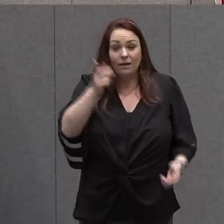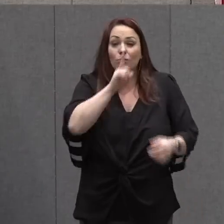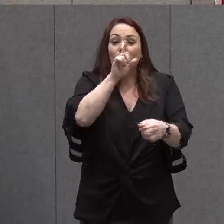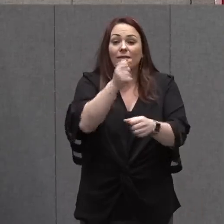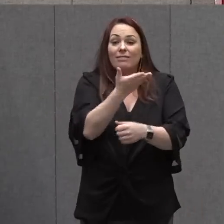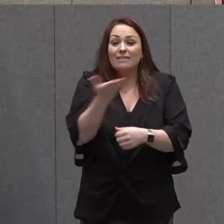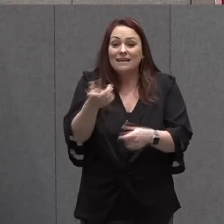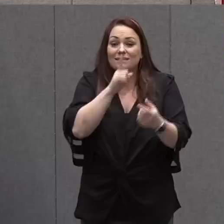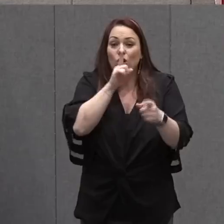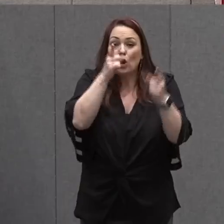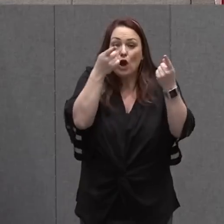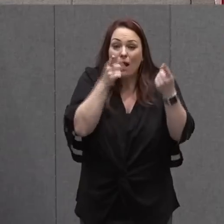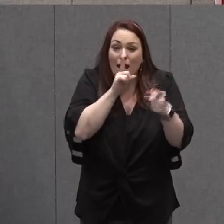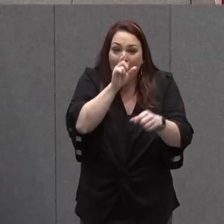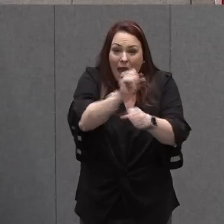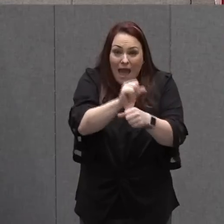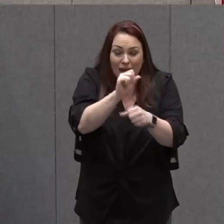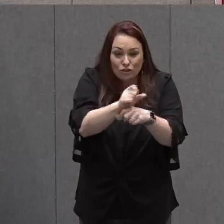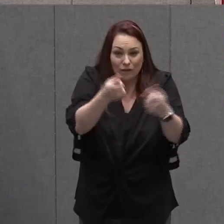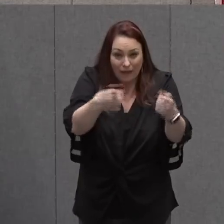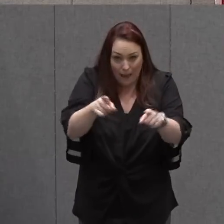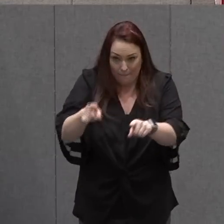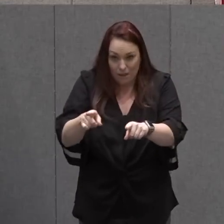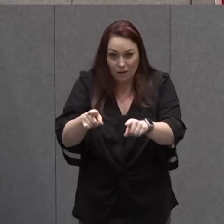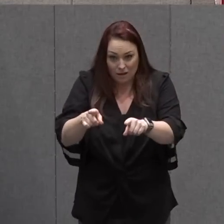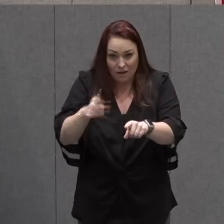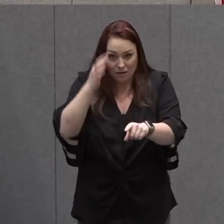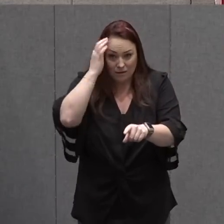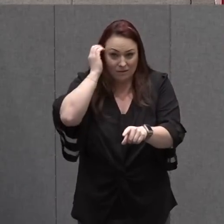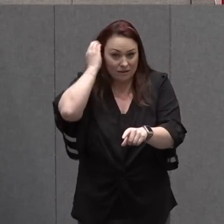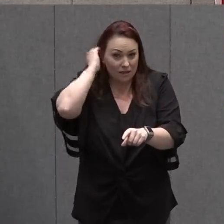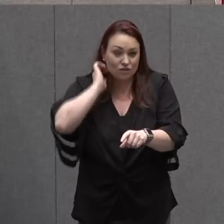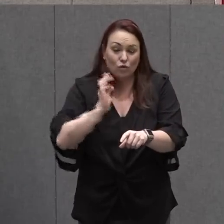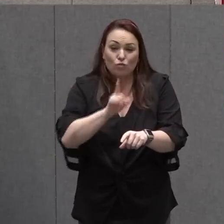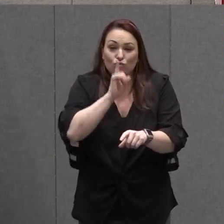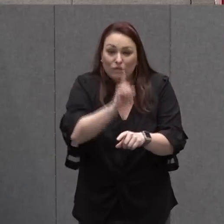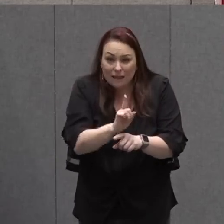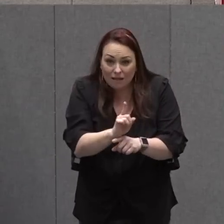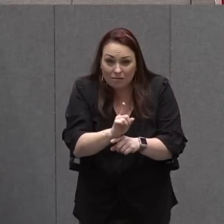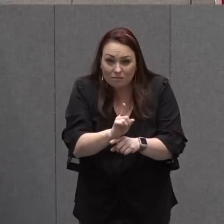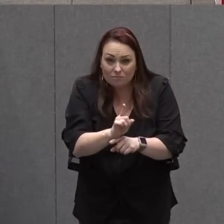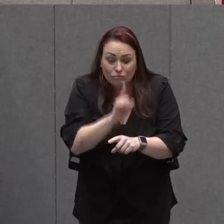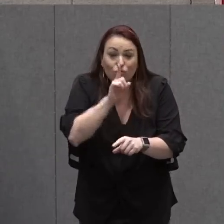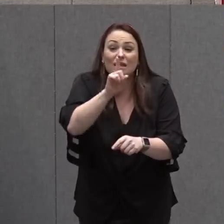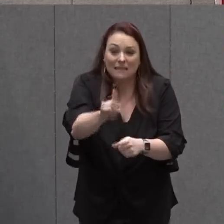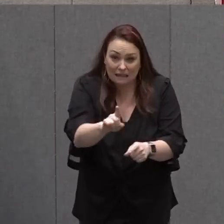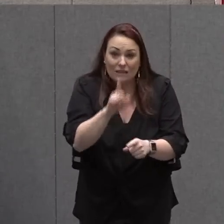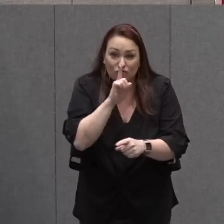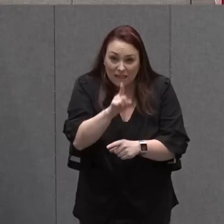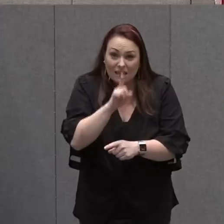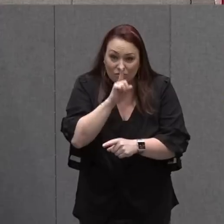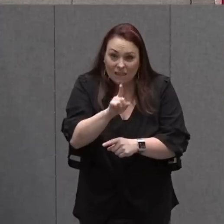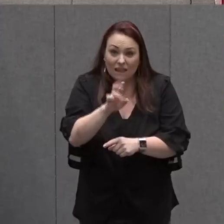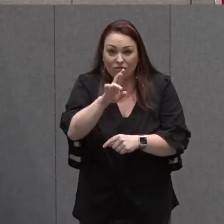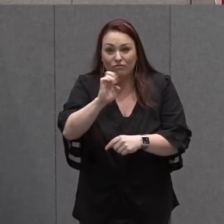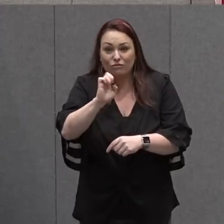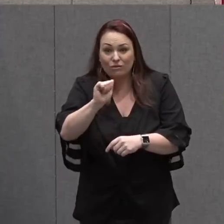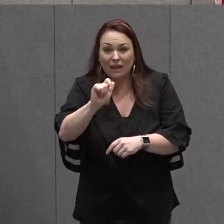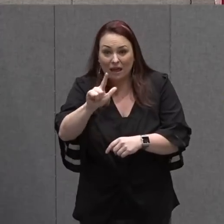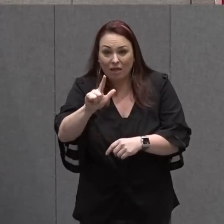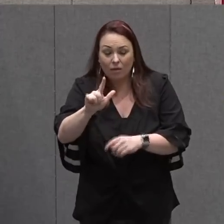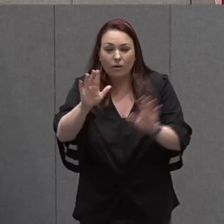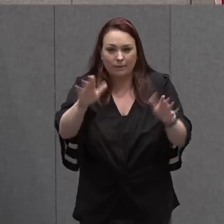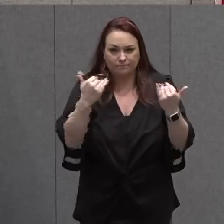on, right? It's actual, factual. It's real. It's really real. Okay. Now, could you read the figuratively?